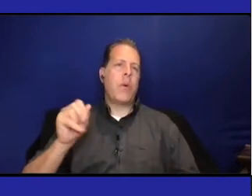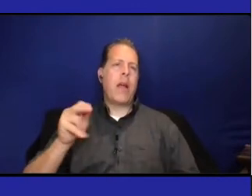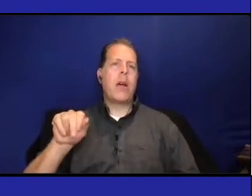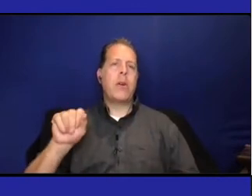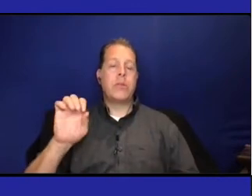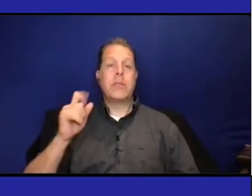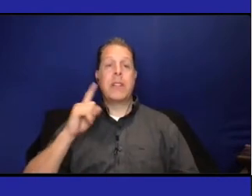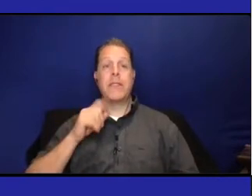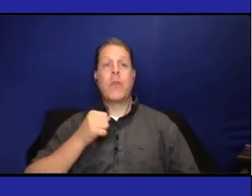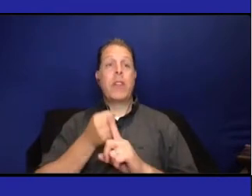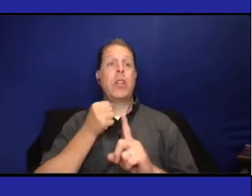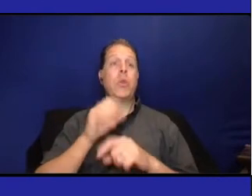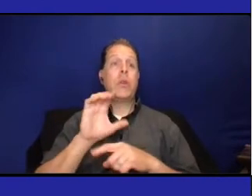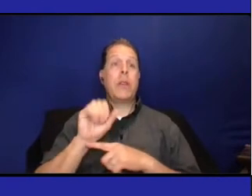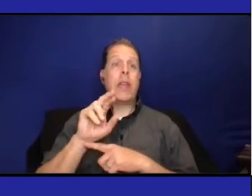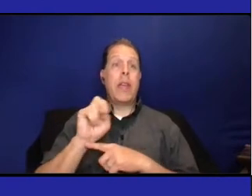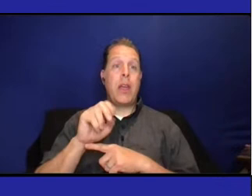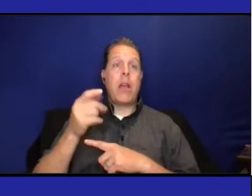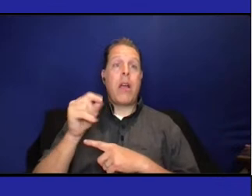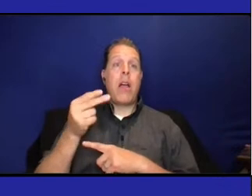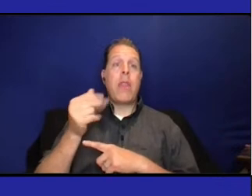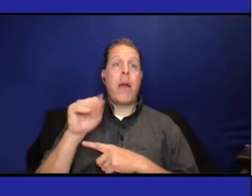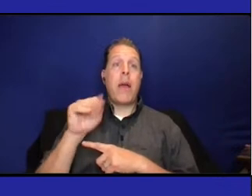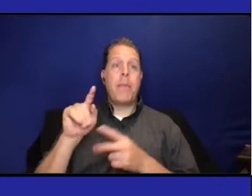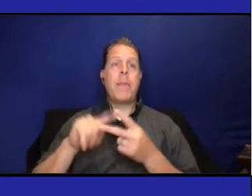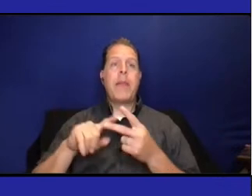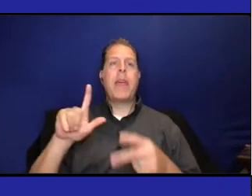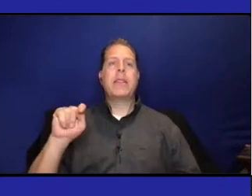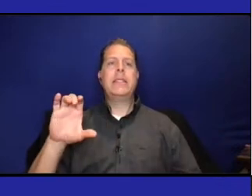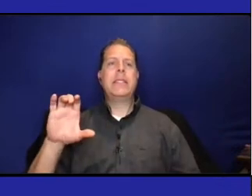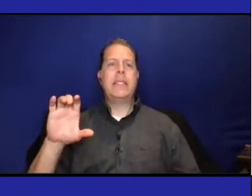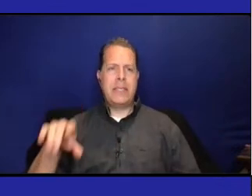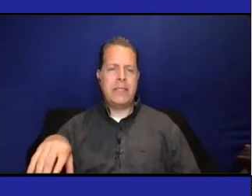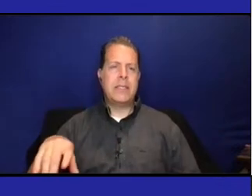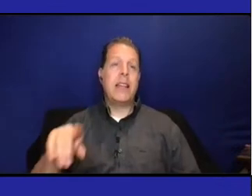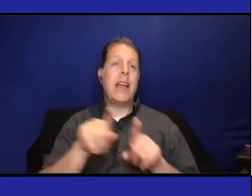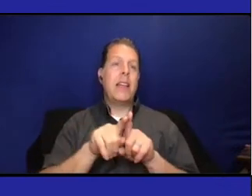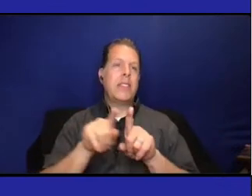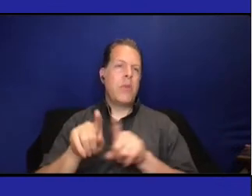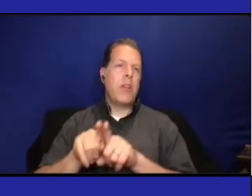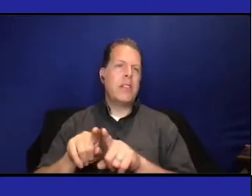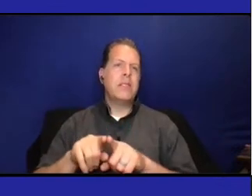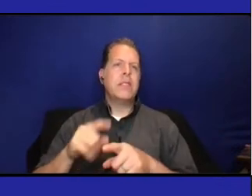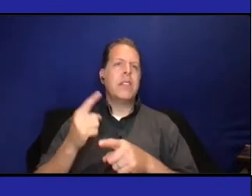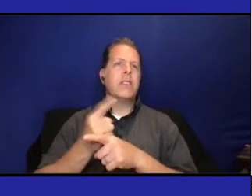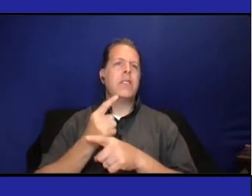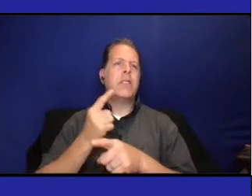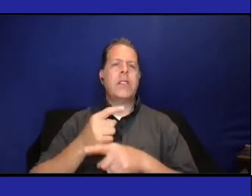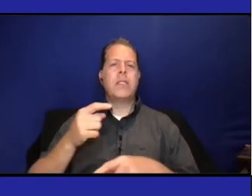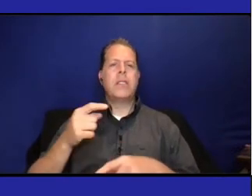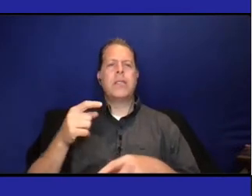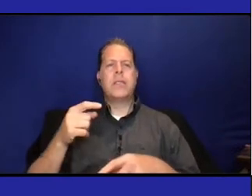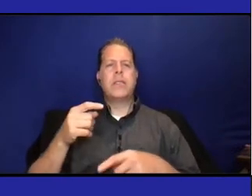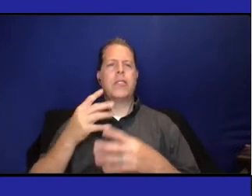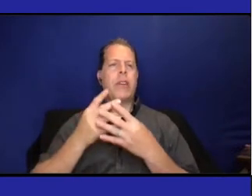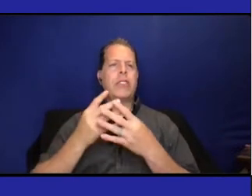care, Gotham, and the LTCs, as well as correctional health. Next